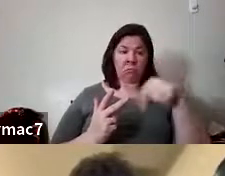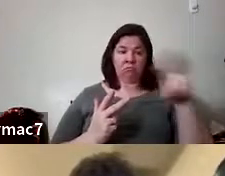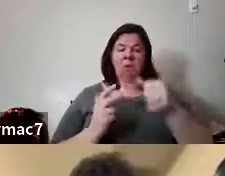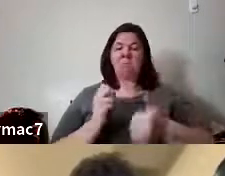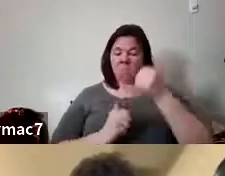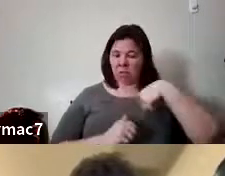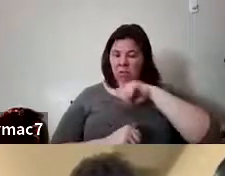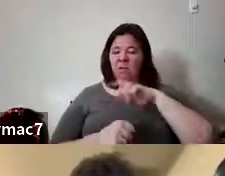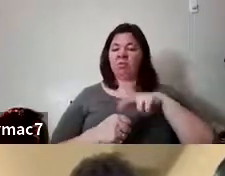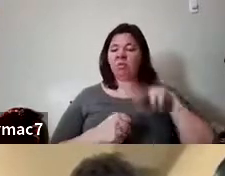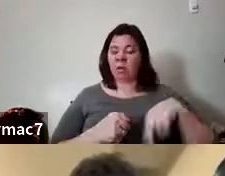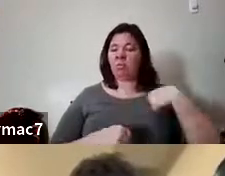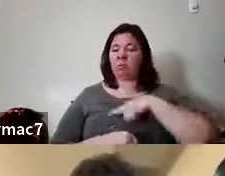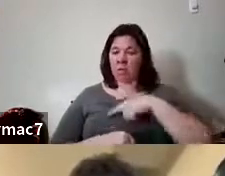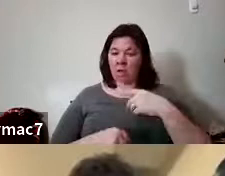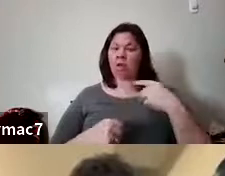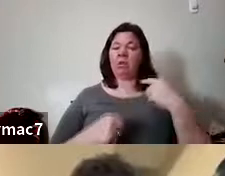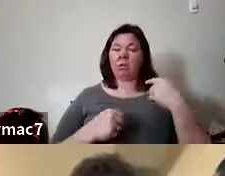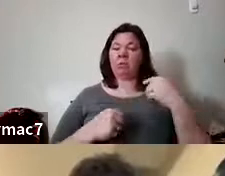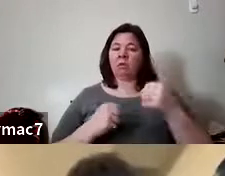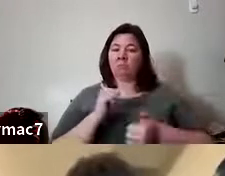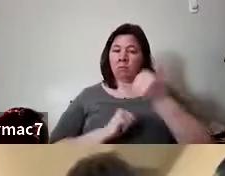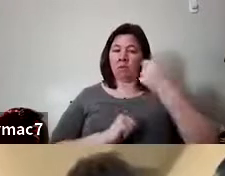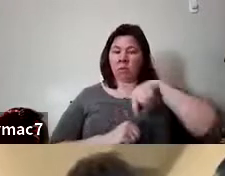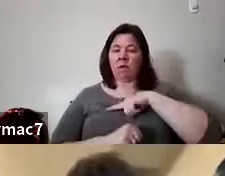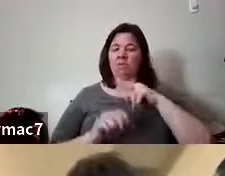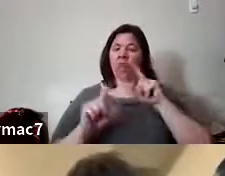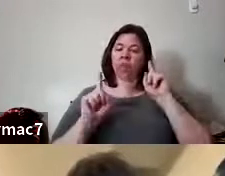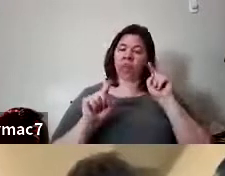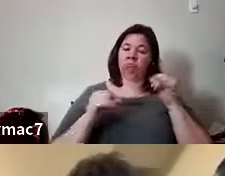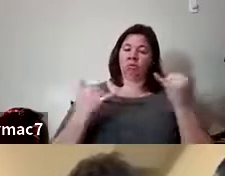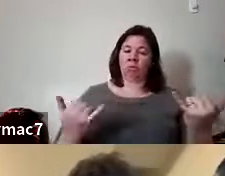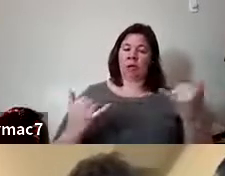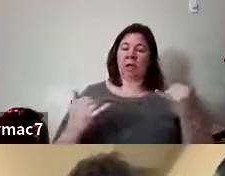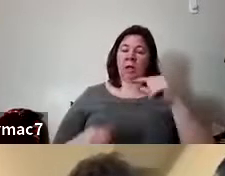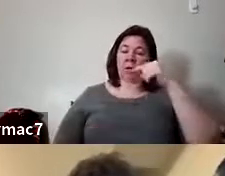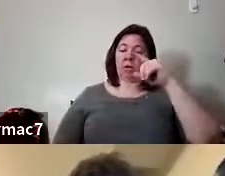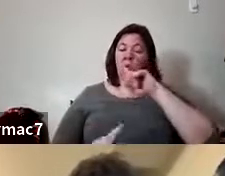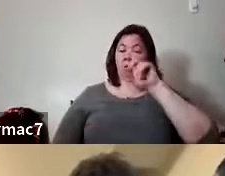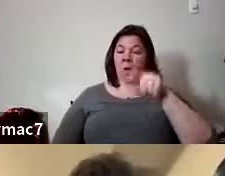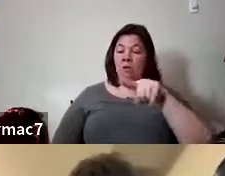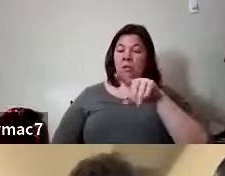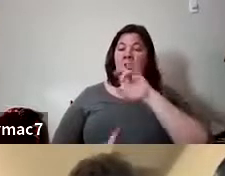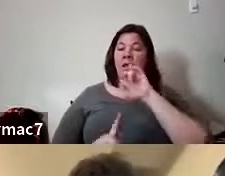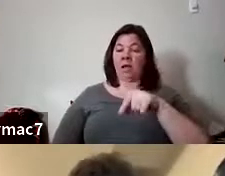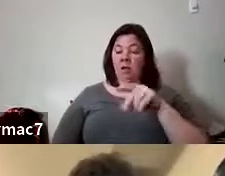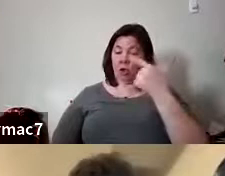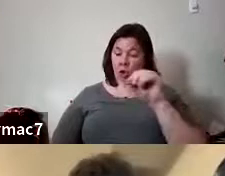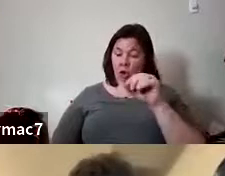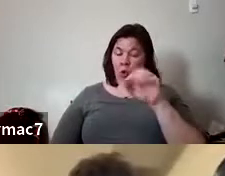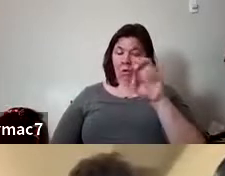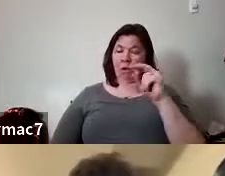the results show that a majority of those who have attended today's Q&A session are indeed Go-founders